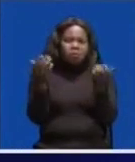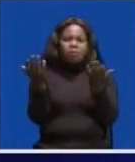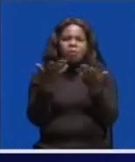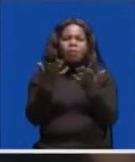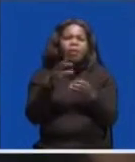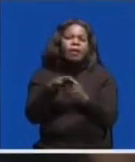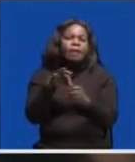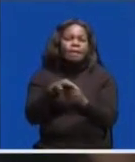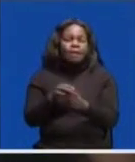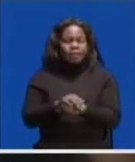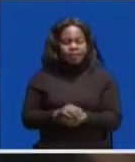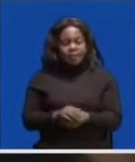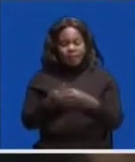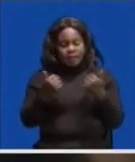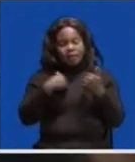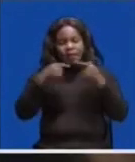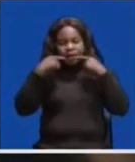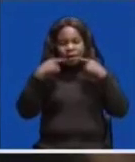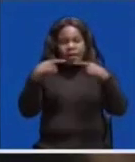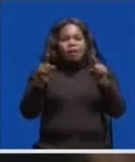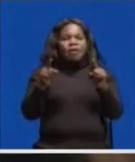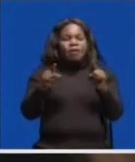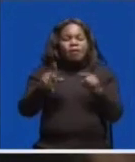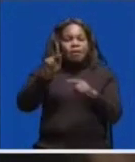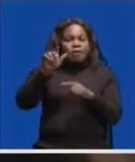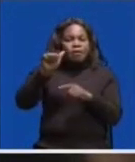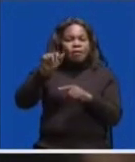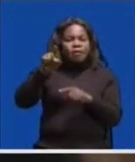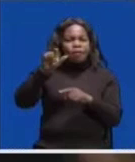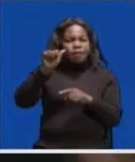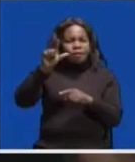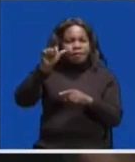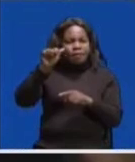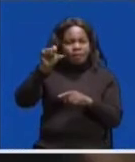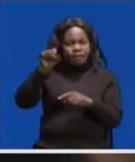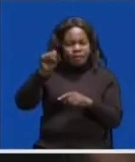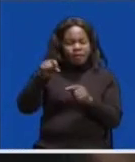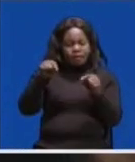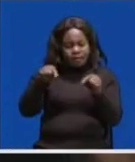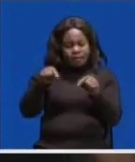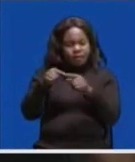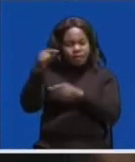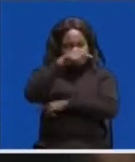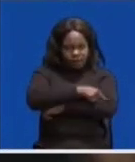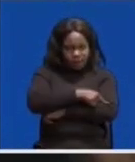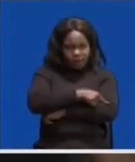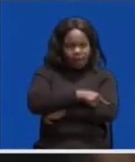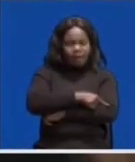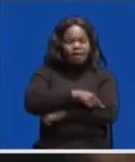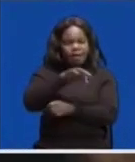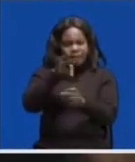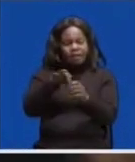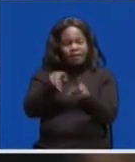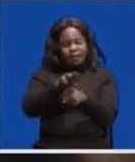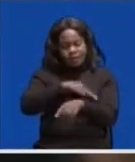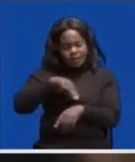therefore declare that the said Kapalasa Bampi to be this day duly elected as Member of